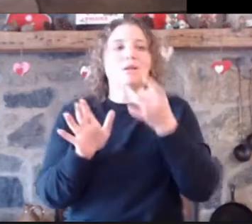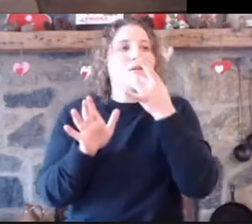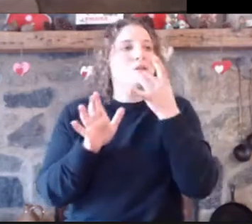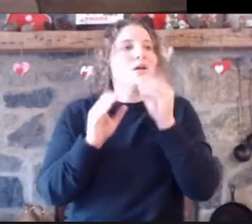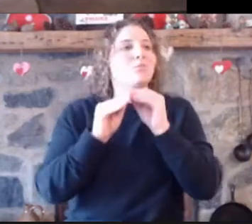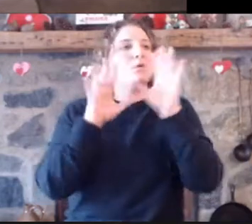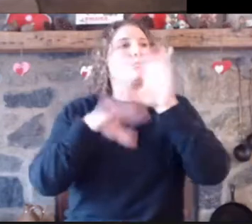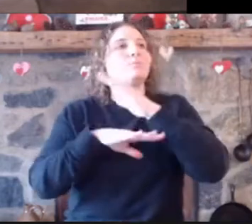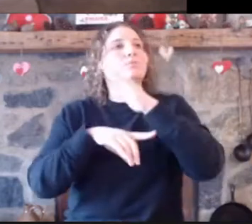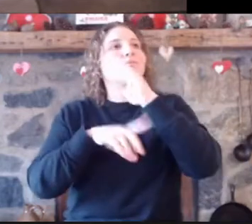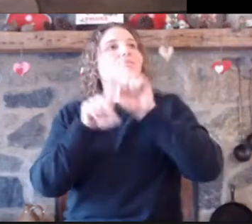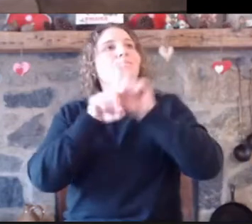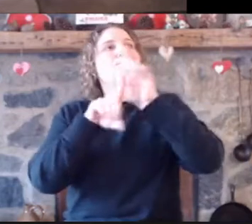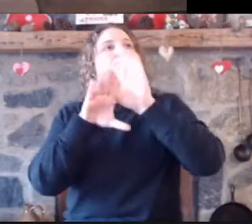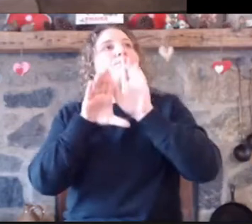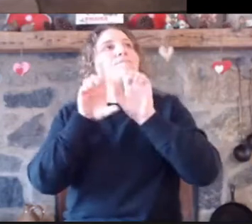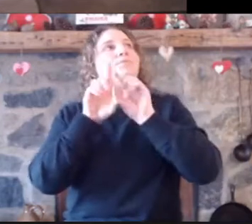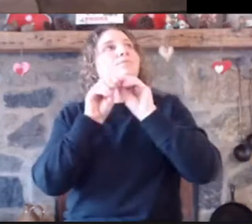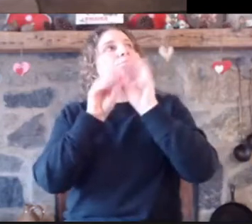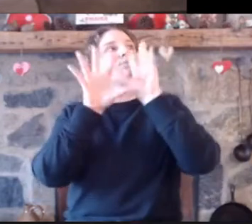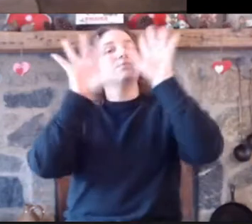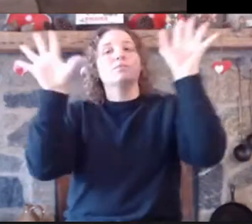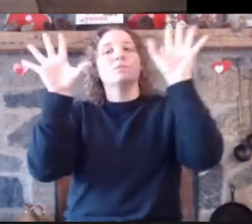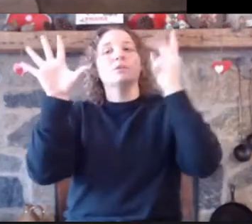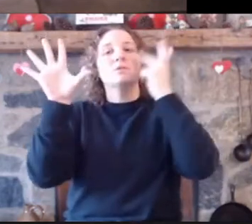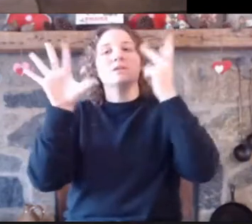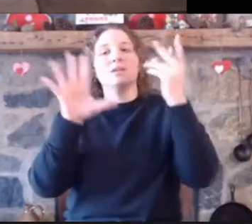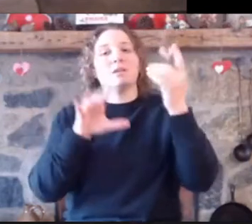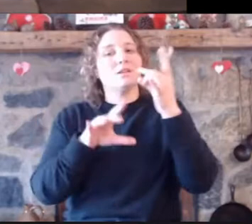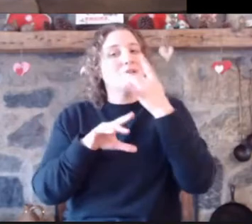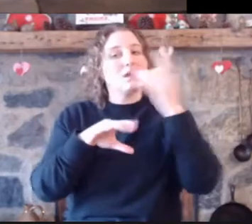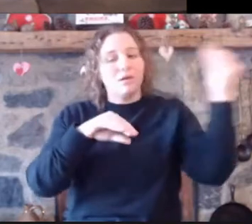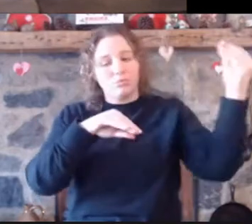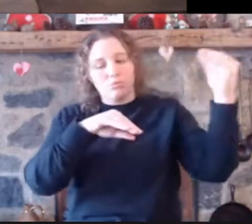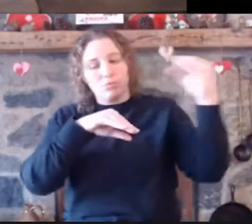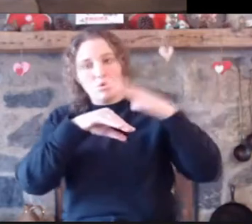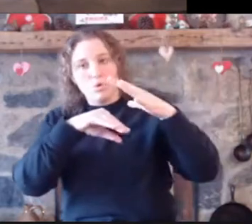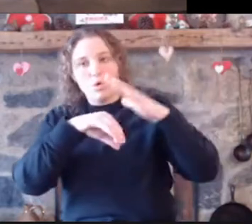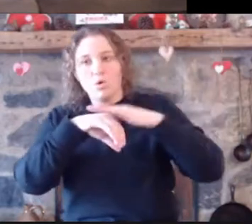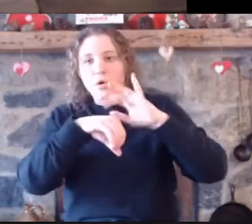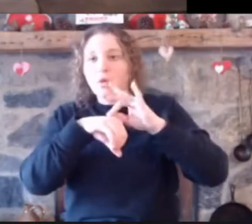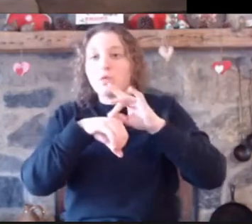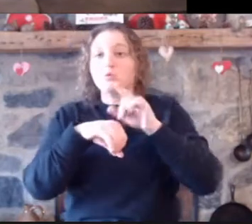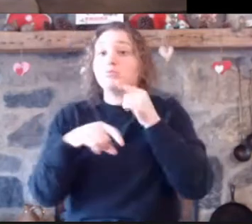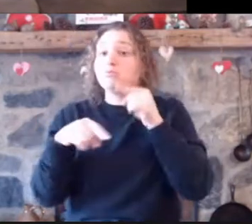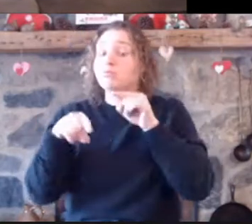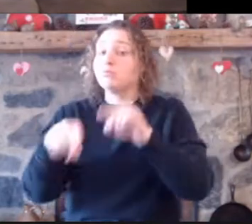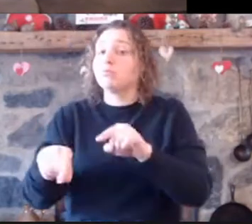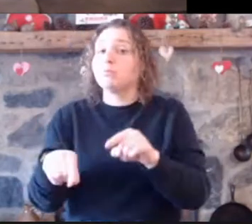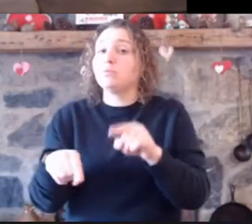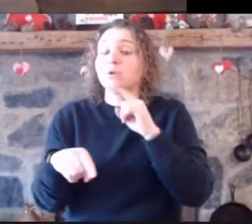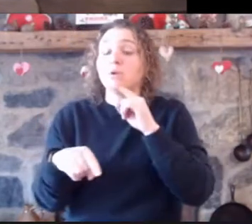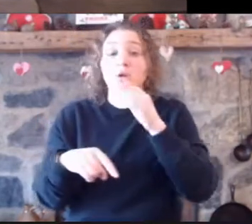of the heaven," the atmosphere, "and to give light upon the earth." And it was so. And God made